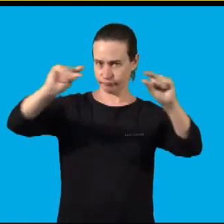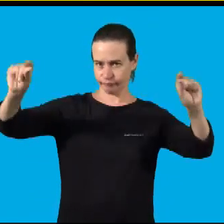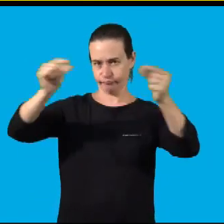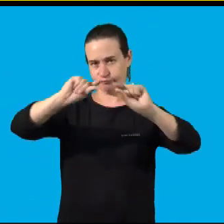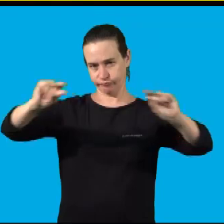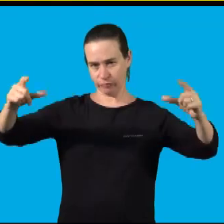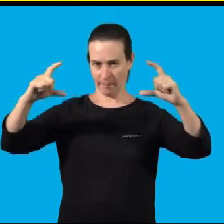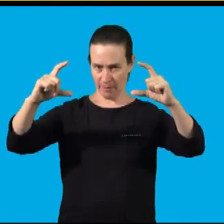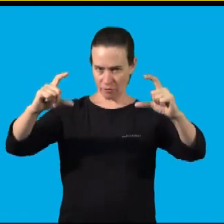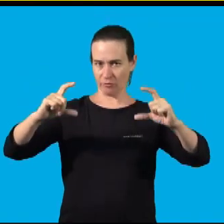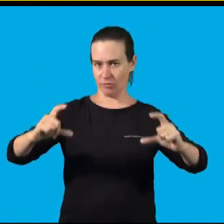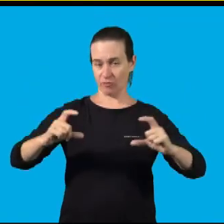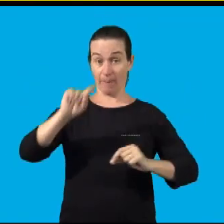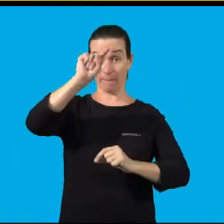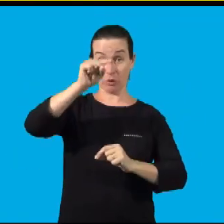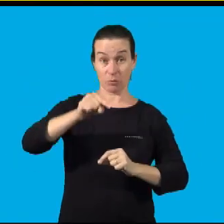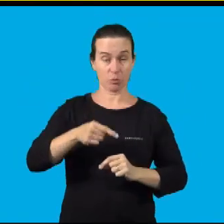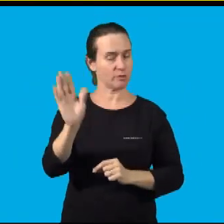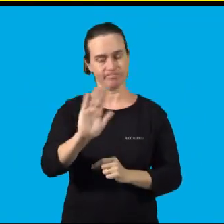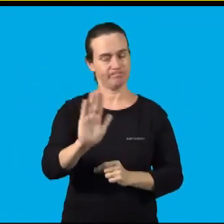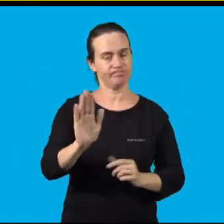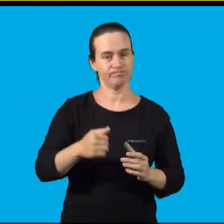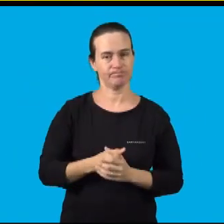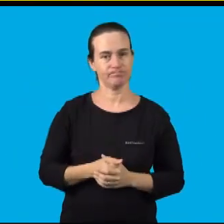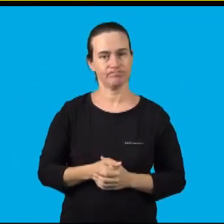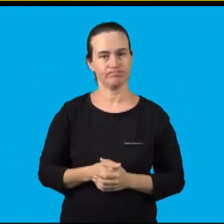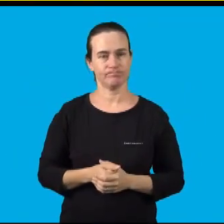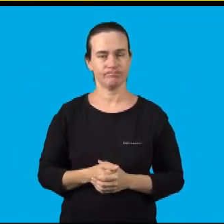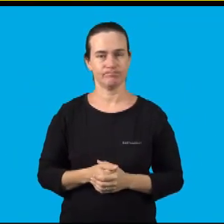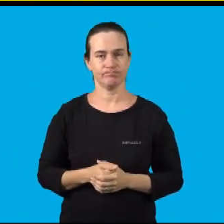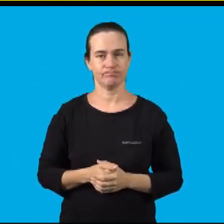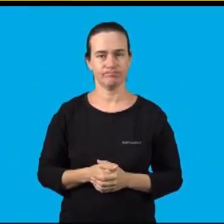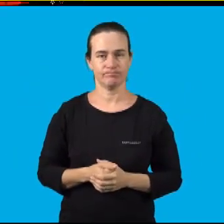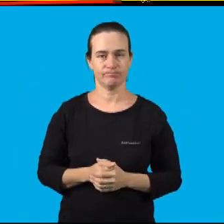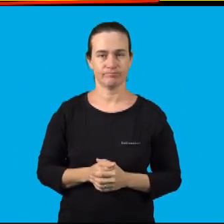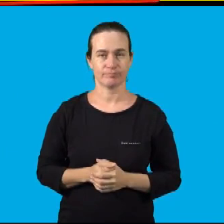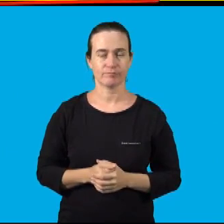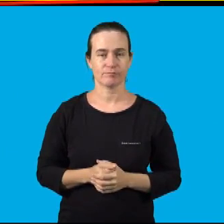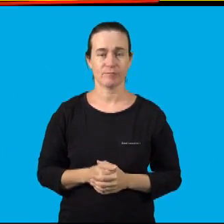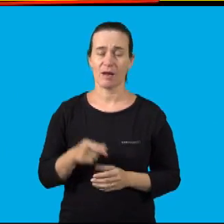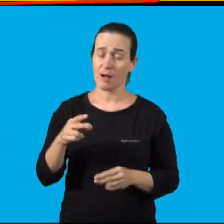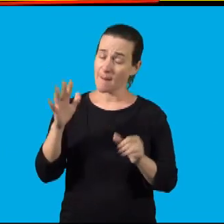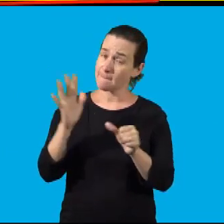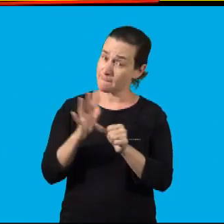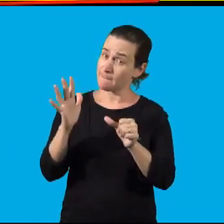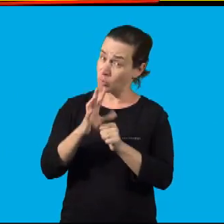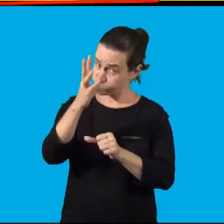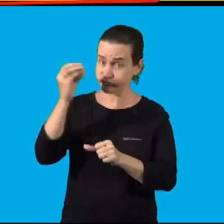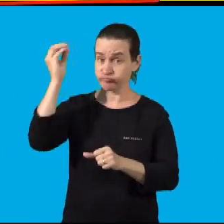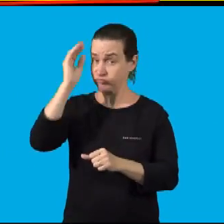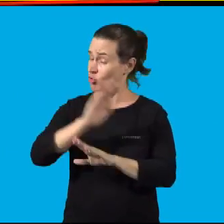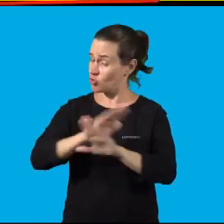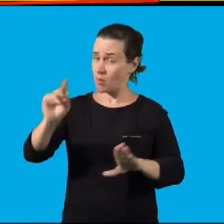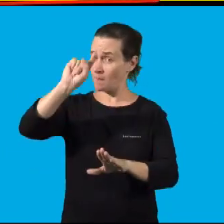cohesive essay written in paragraph form. Your essay must not be written in bullet form. Very,